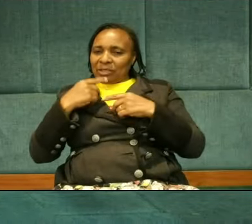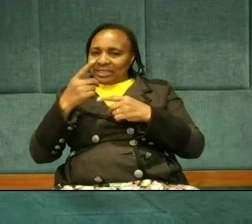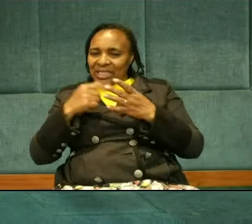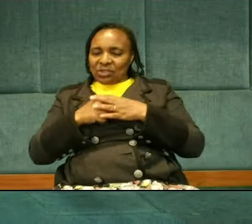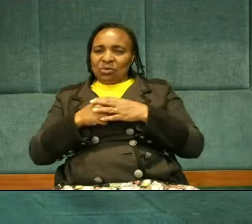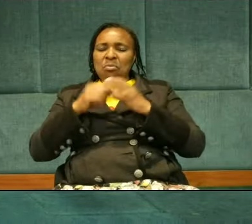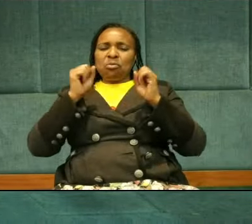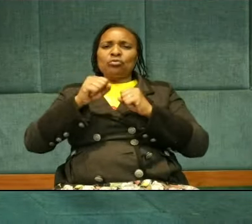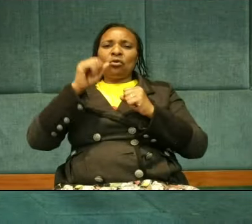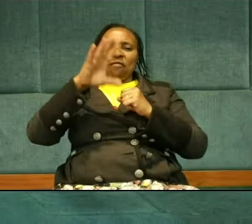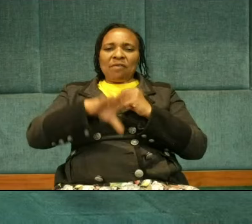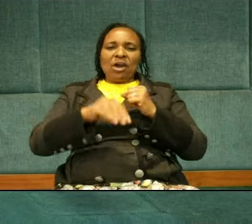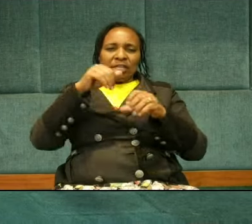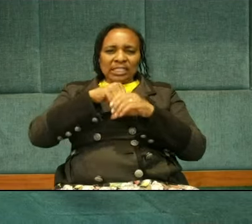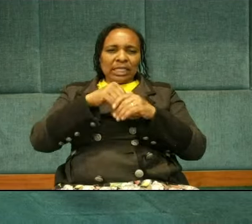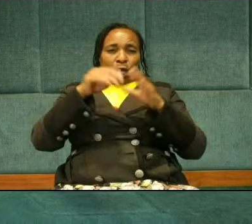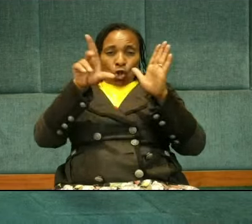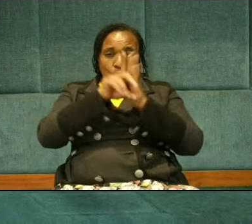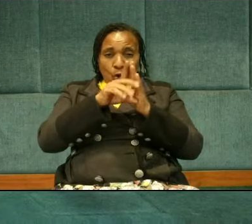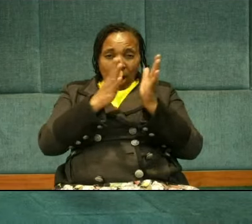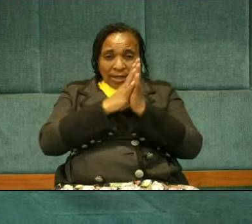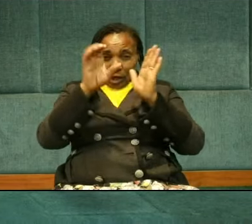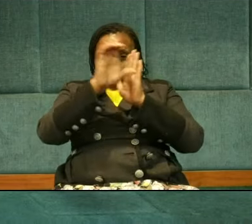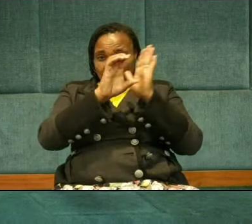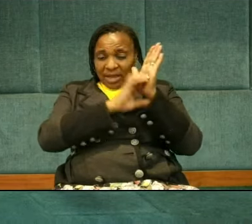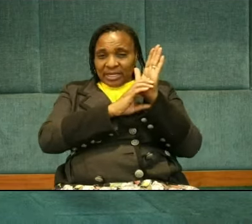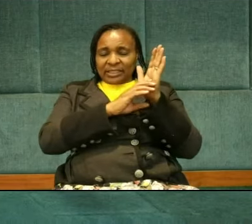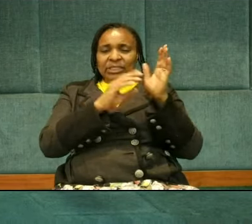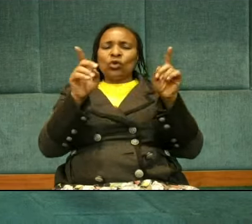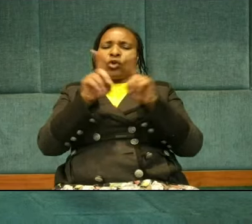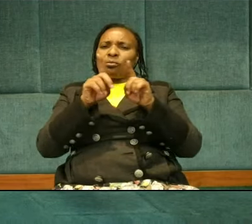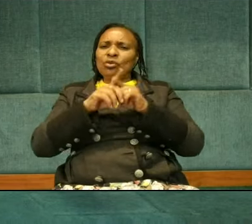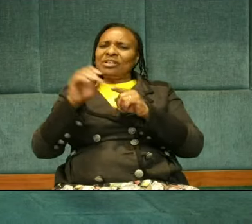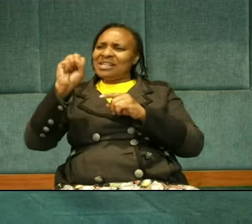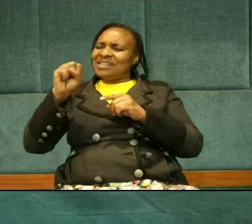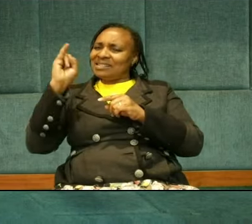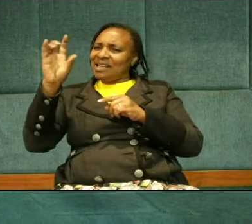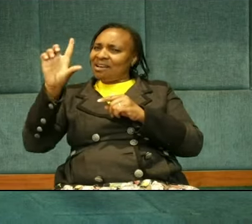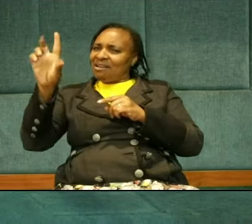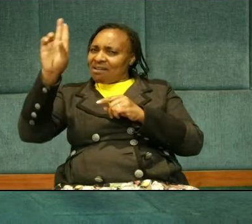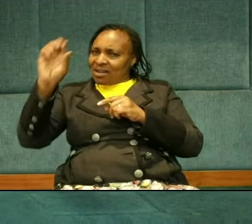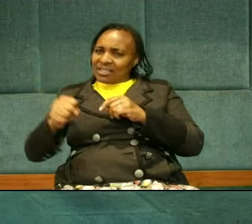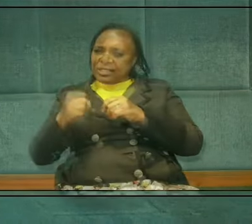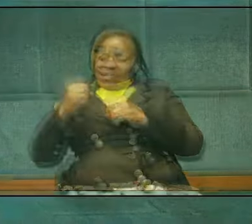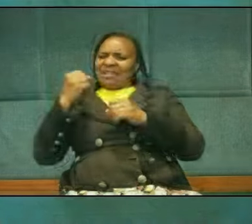law that was featured in the commandments. But also what Silas said, even though things may